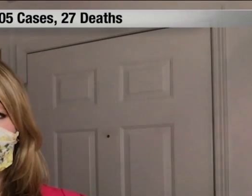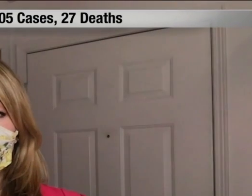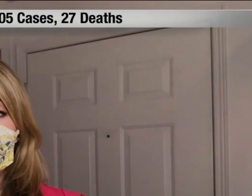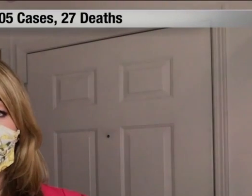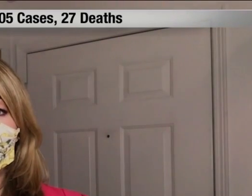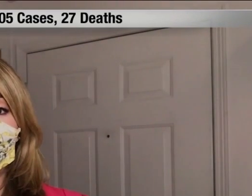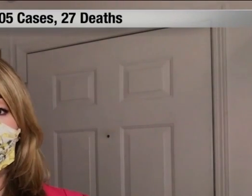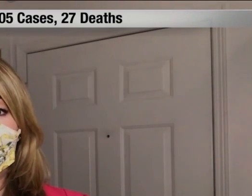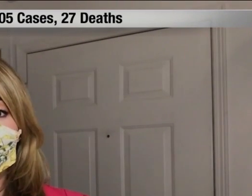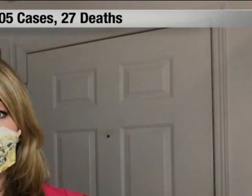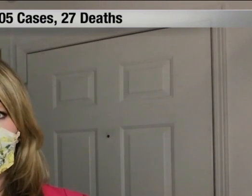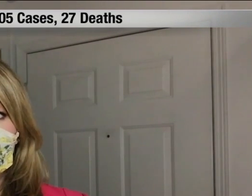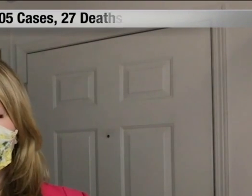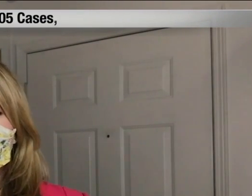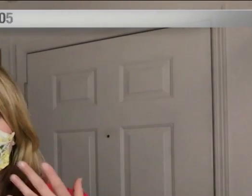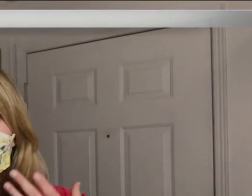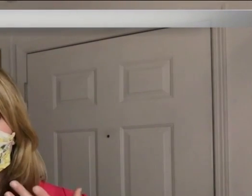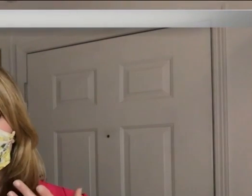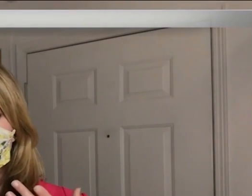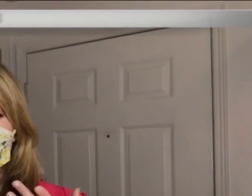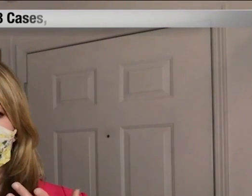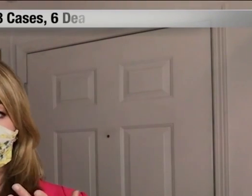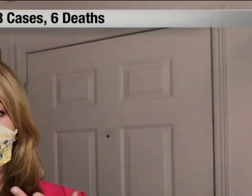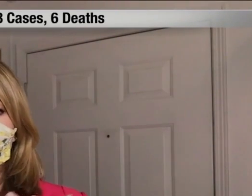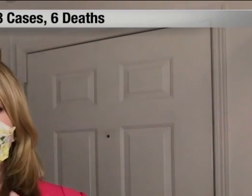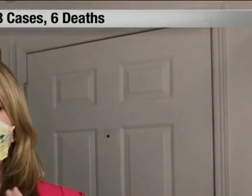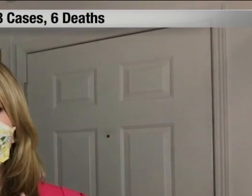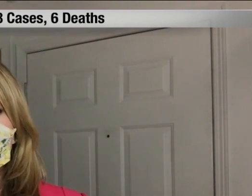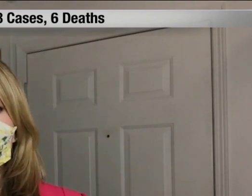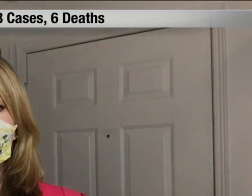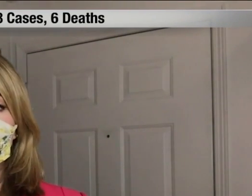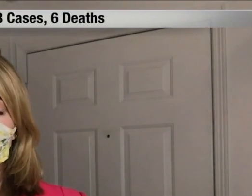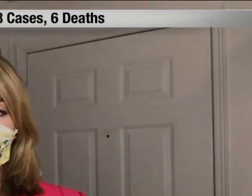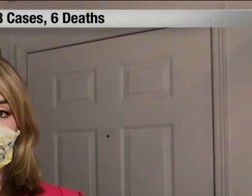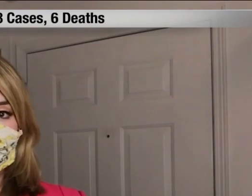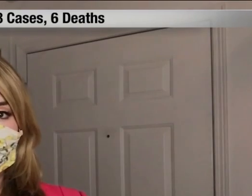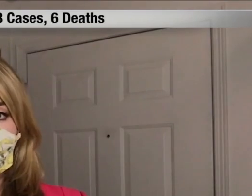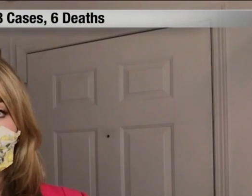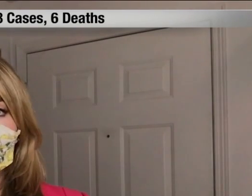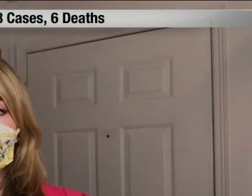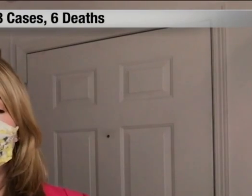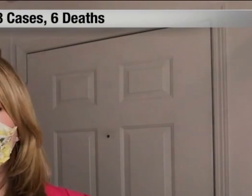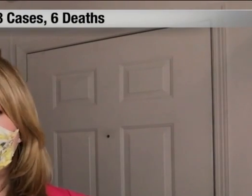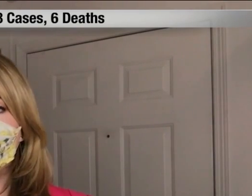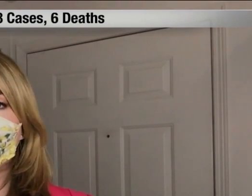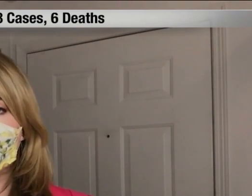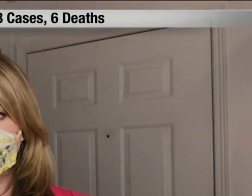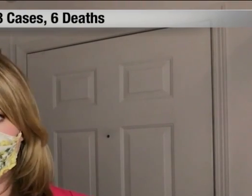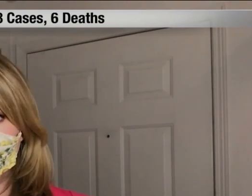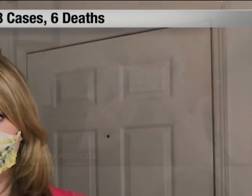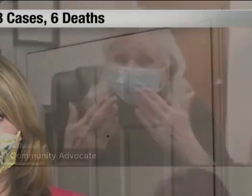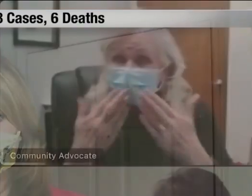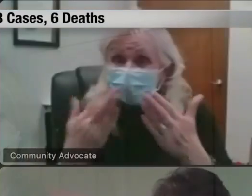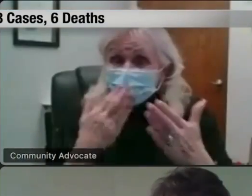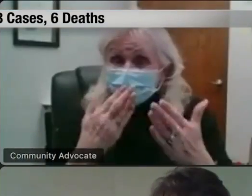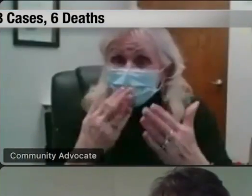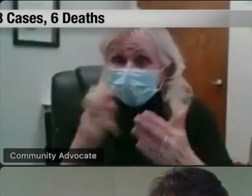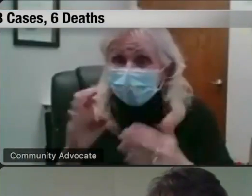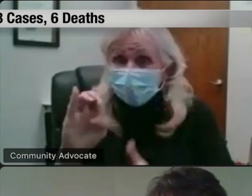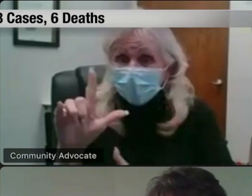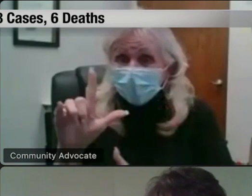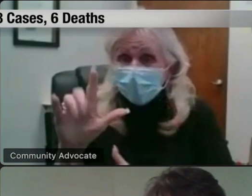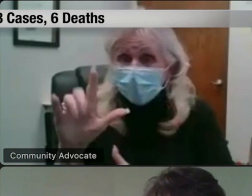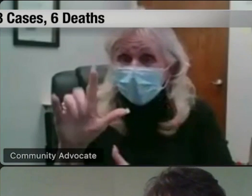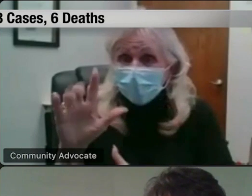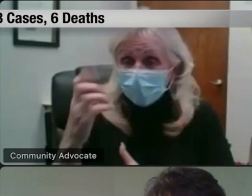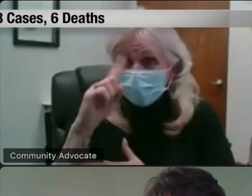You can't see much of a difference, right? Well, facial expressions play a huge part in both sign language and lip reading.